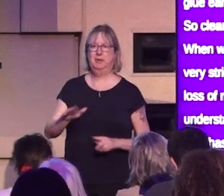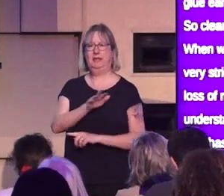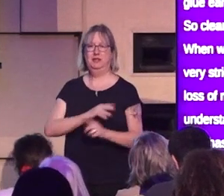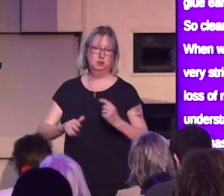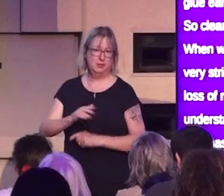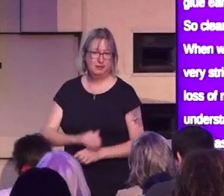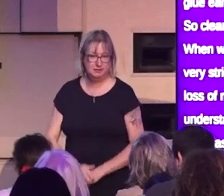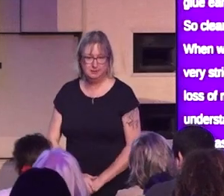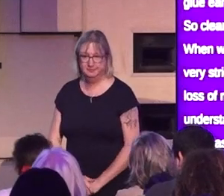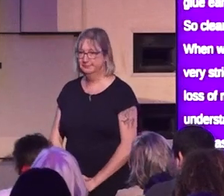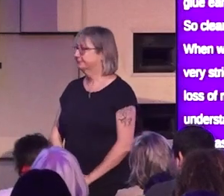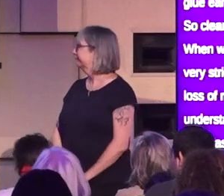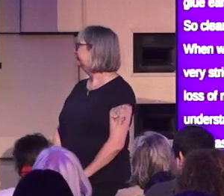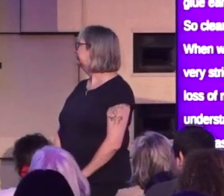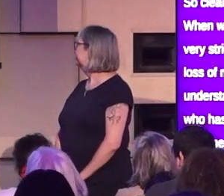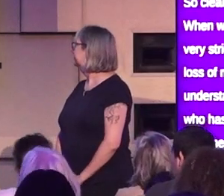general.